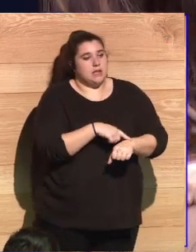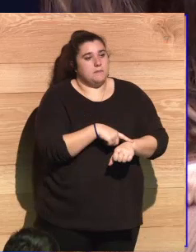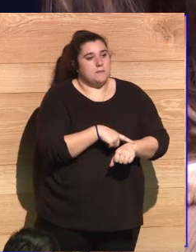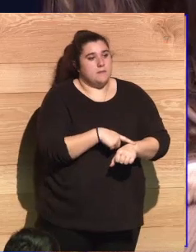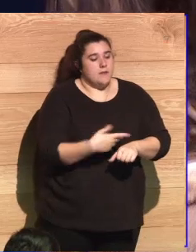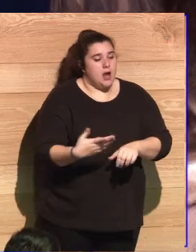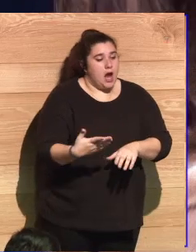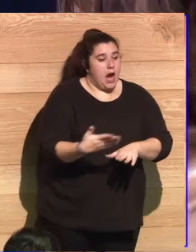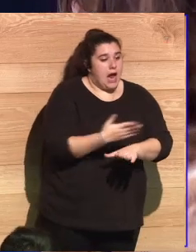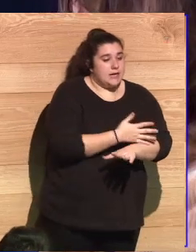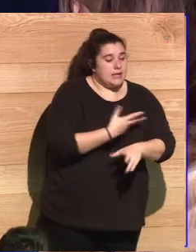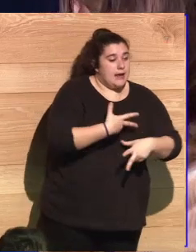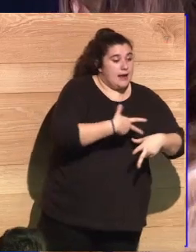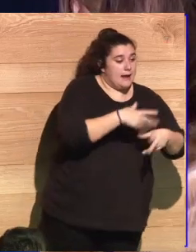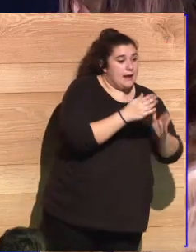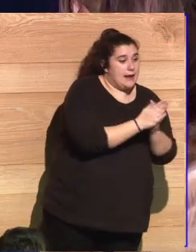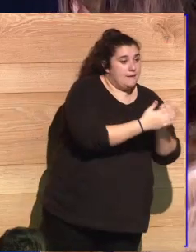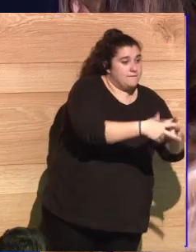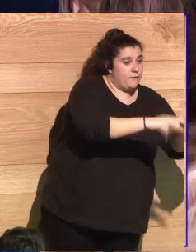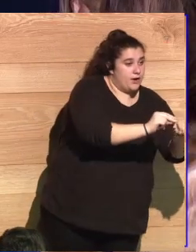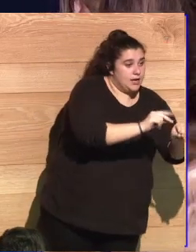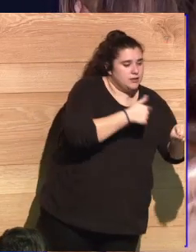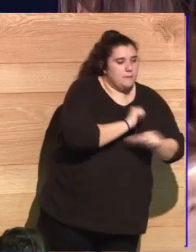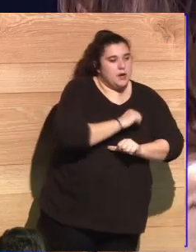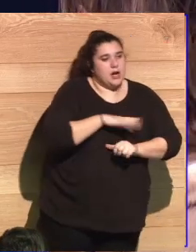to have it finished.